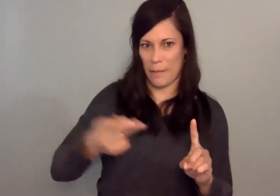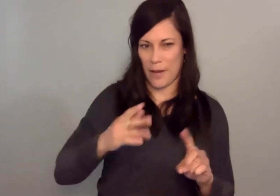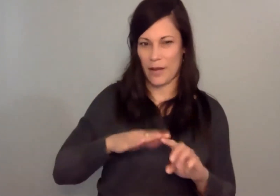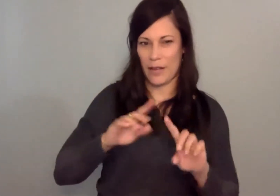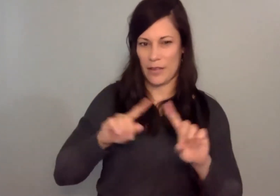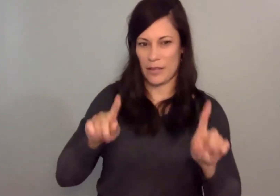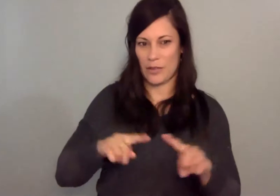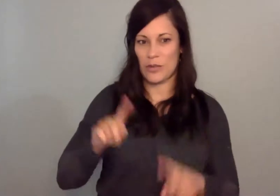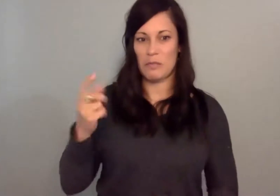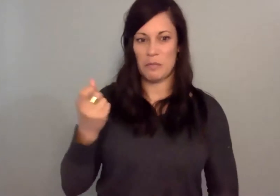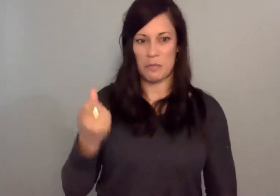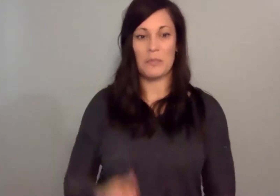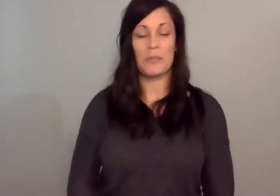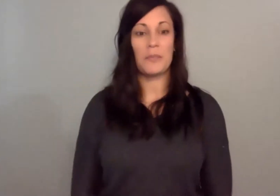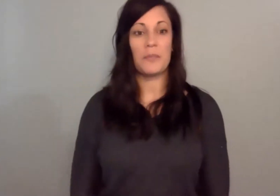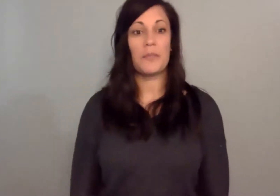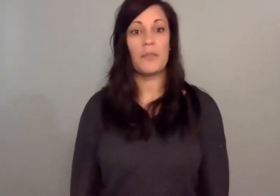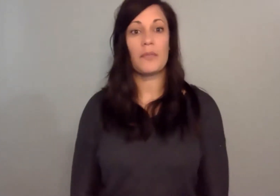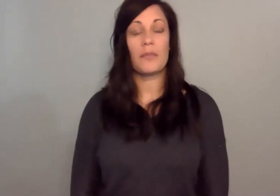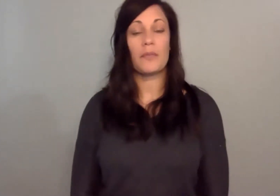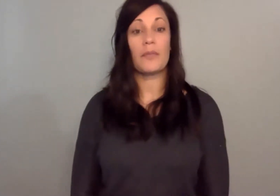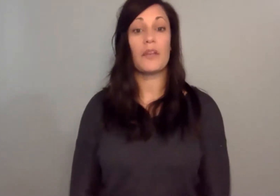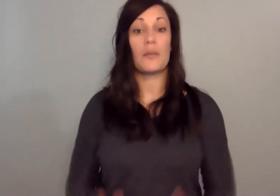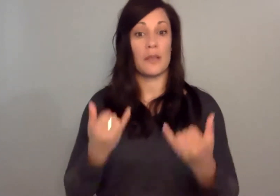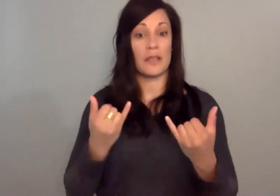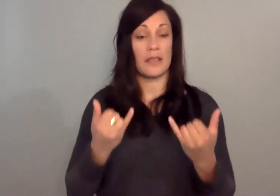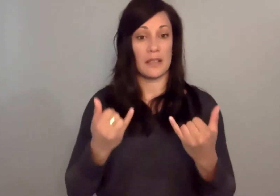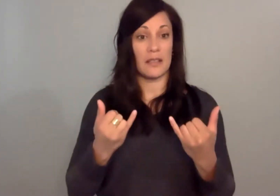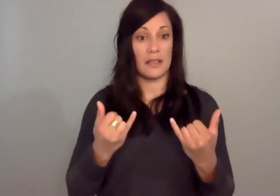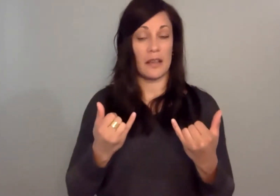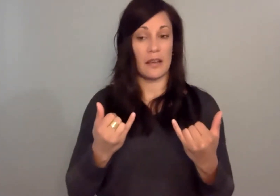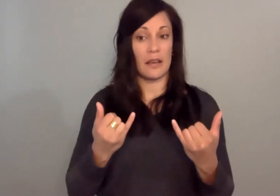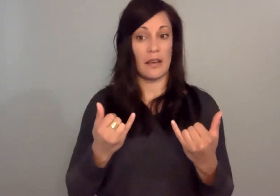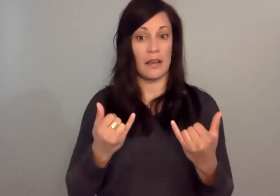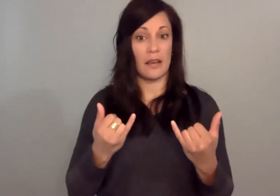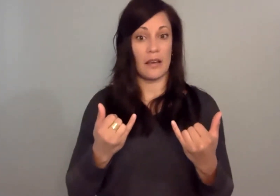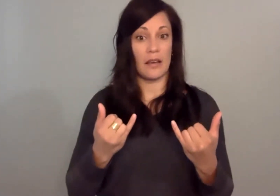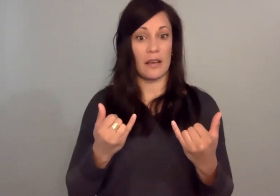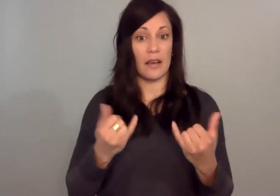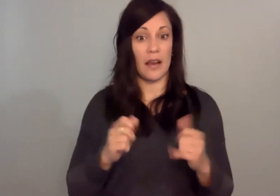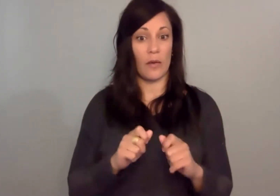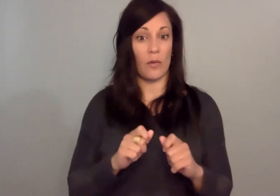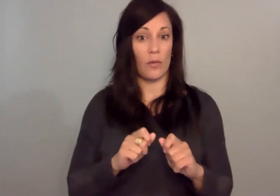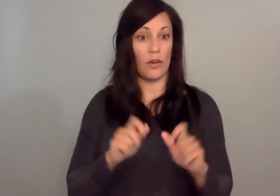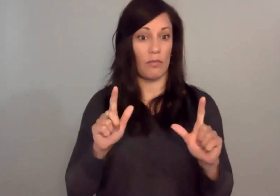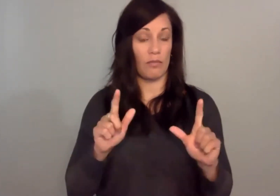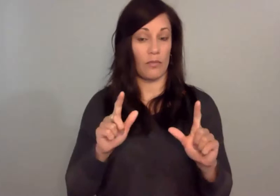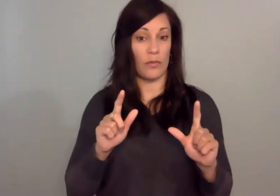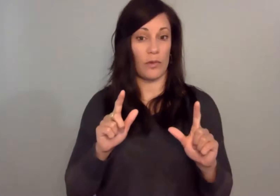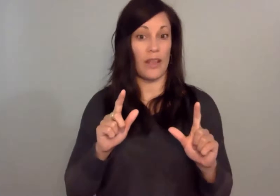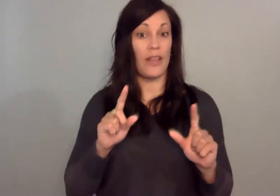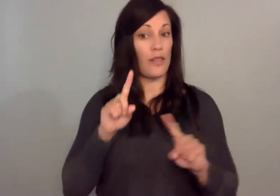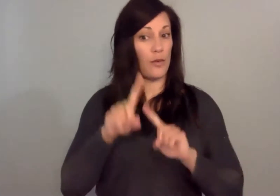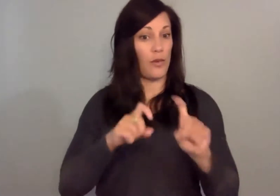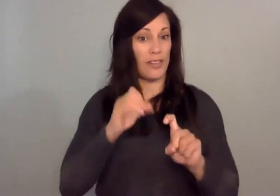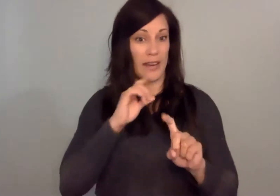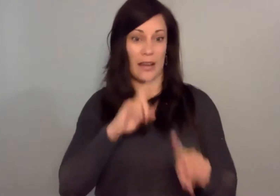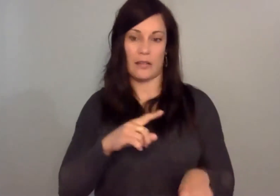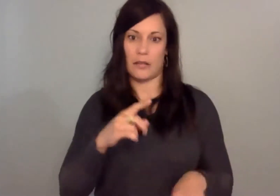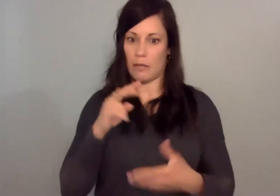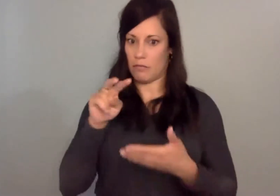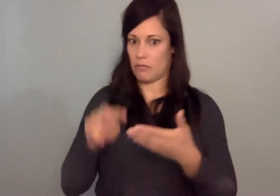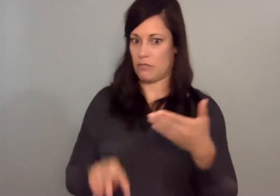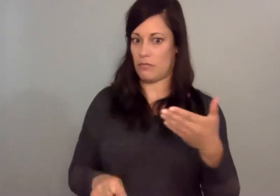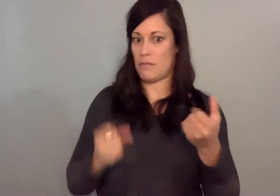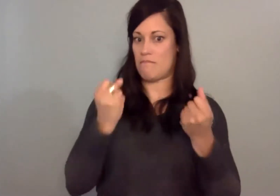screen. Now is when we're going to open the program up to the Q&A. There have been a lot of questions coming in. Thank